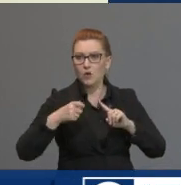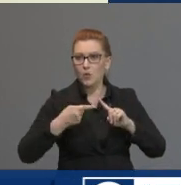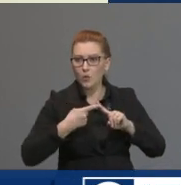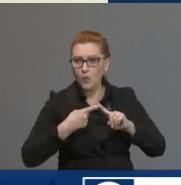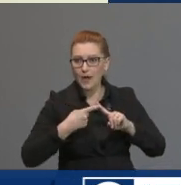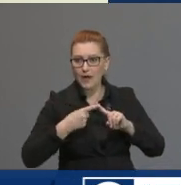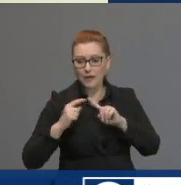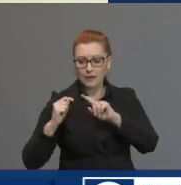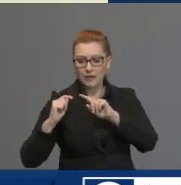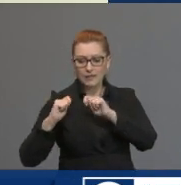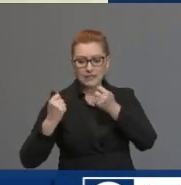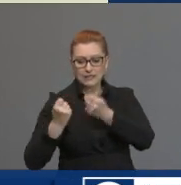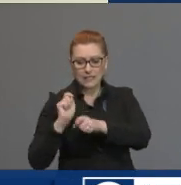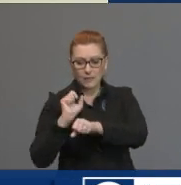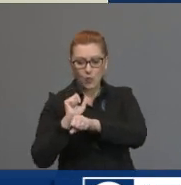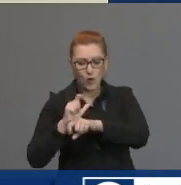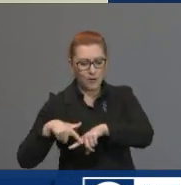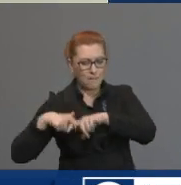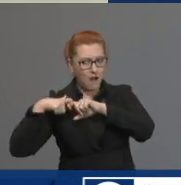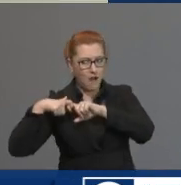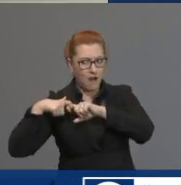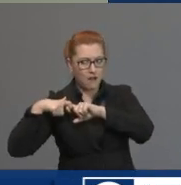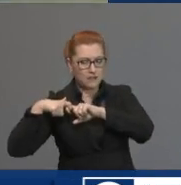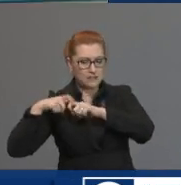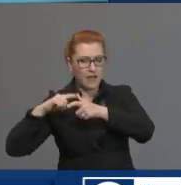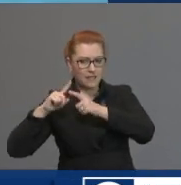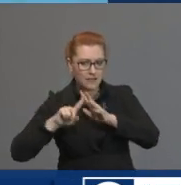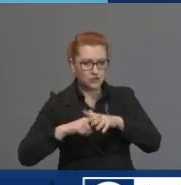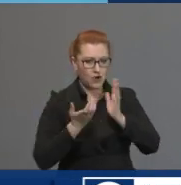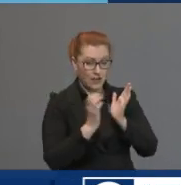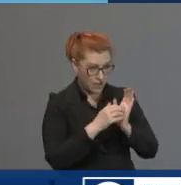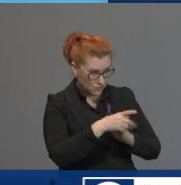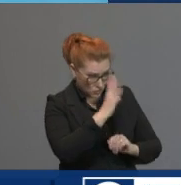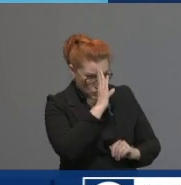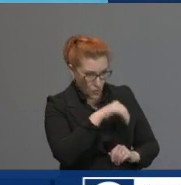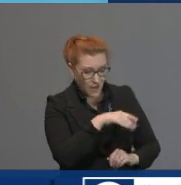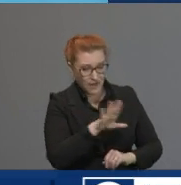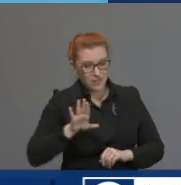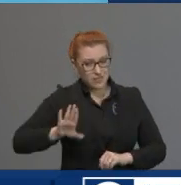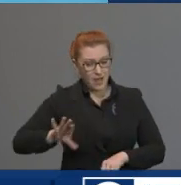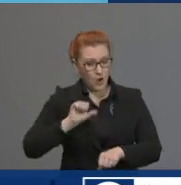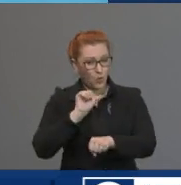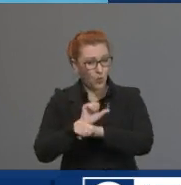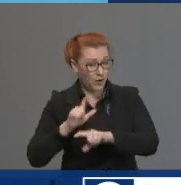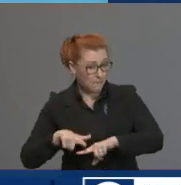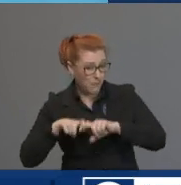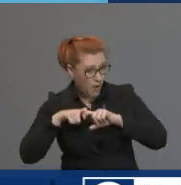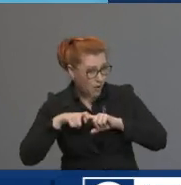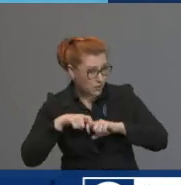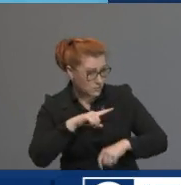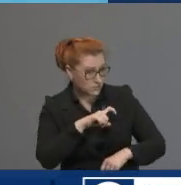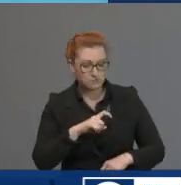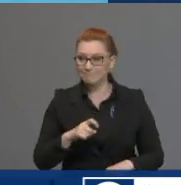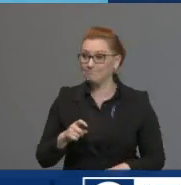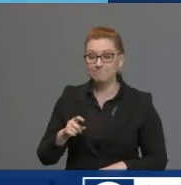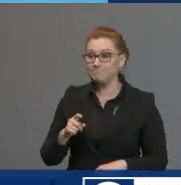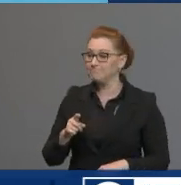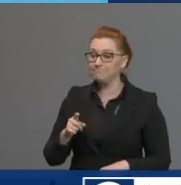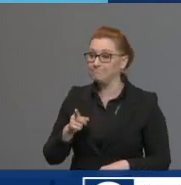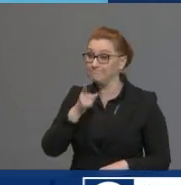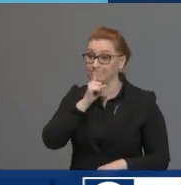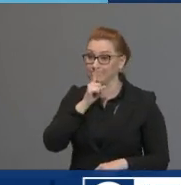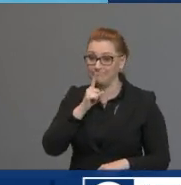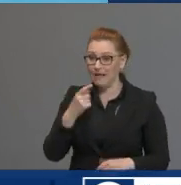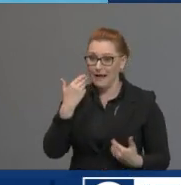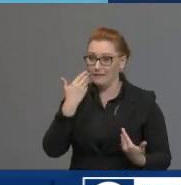work was paused and then restarted. Were you aware that their work was going to be paused before it happened? I was